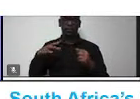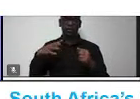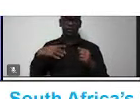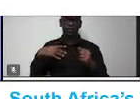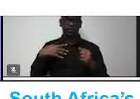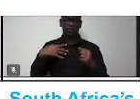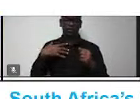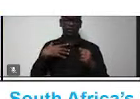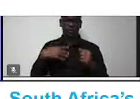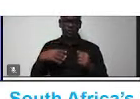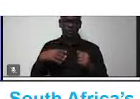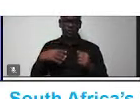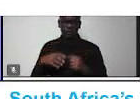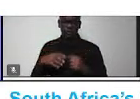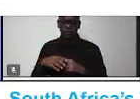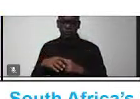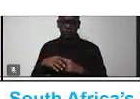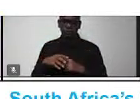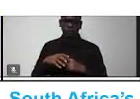AGOA.